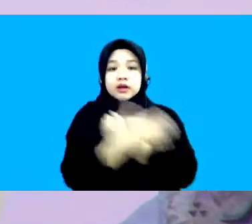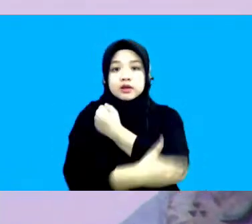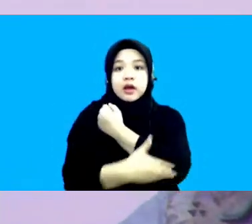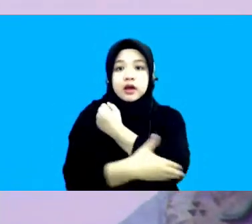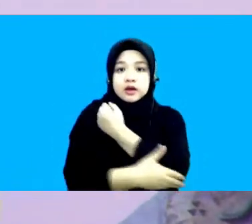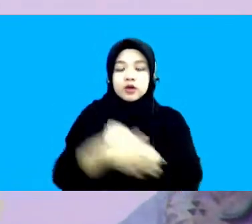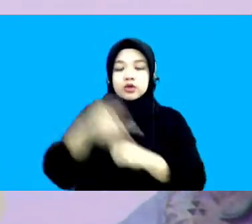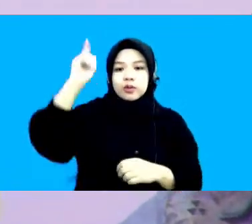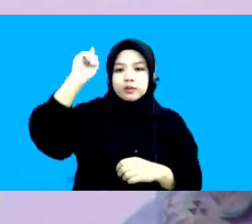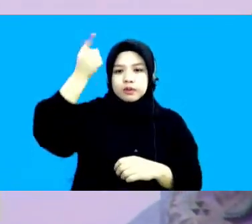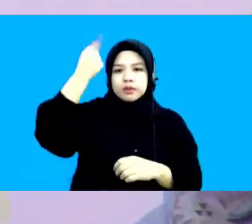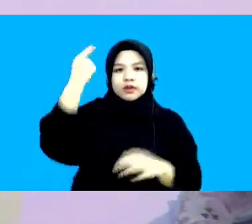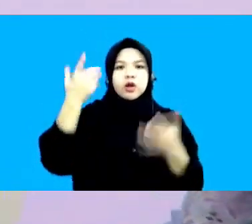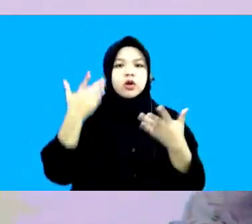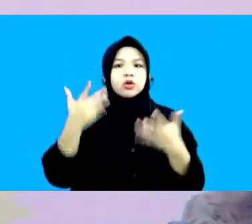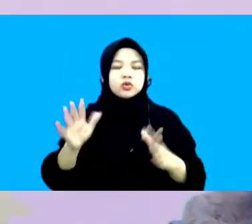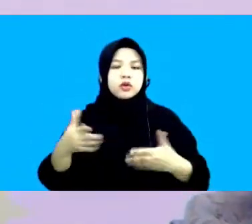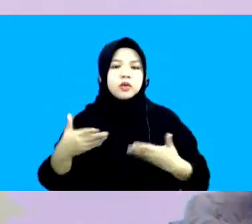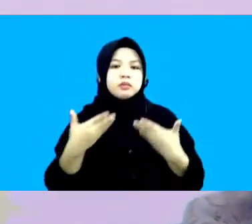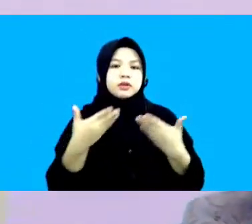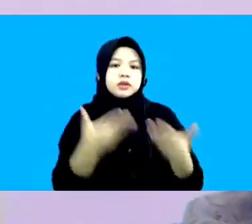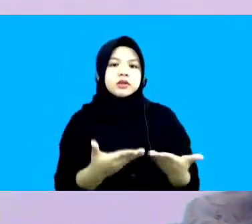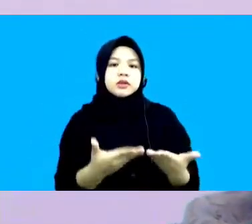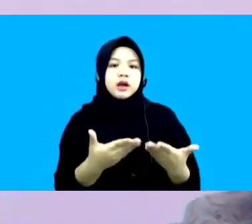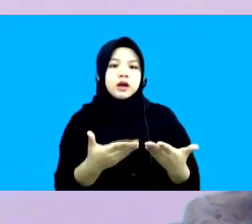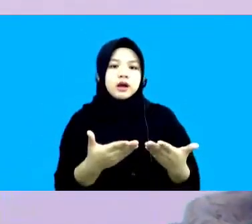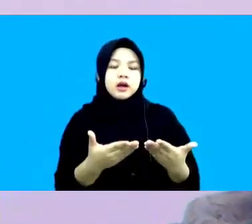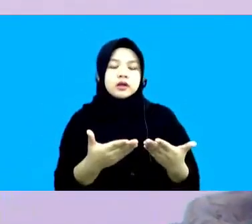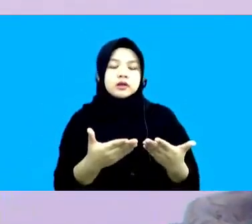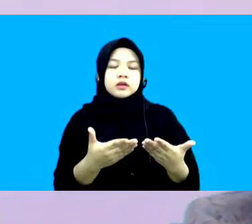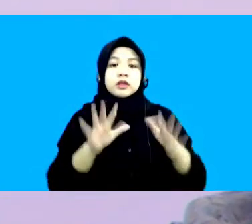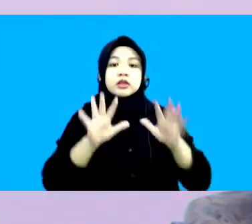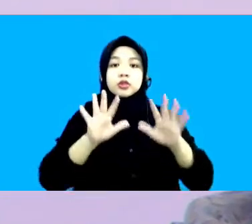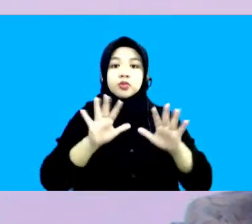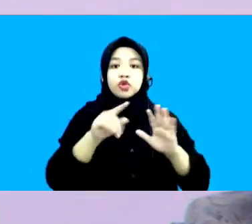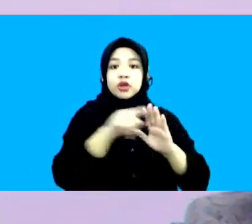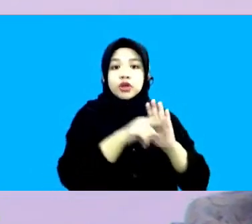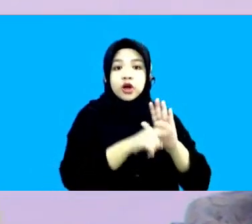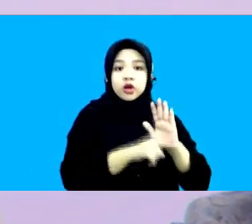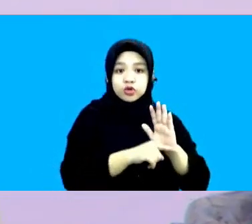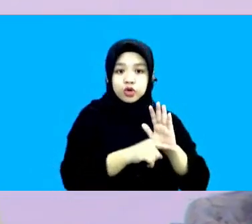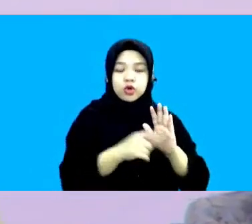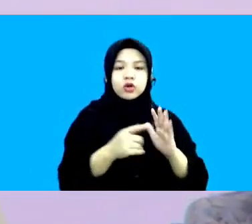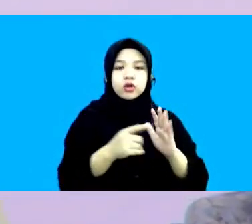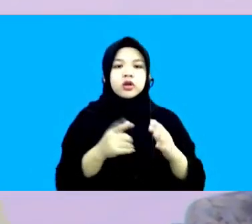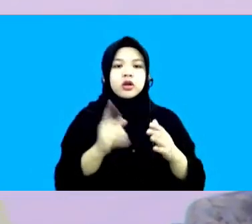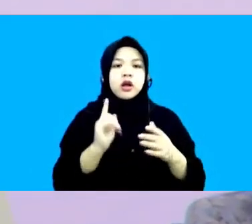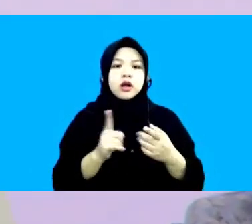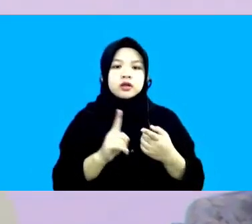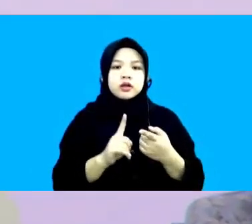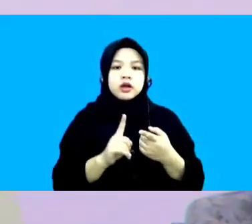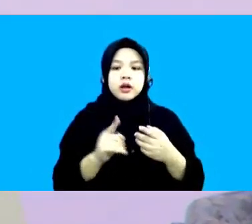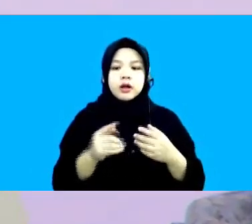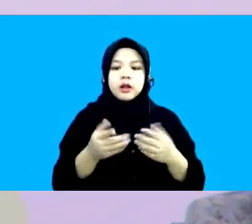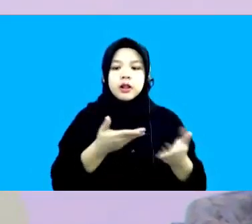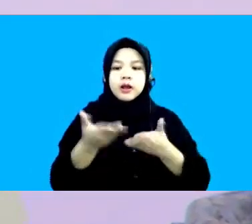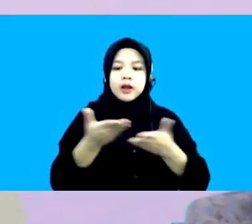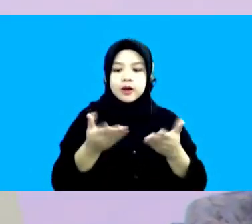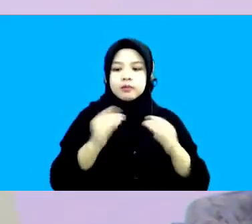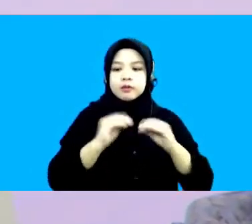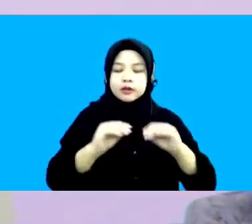T20, as one of engagement group of G20, we will really consider the use of